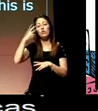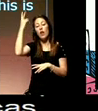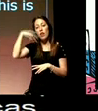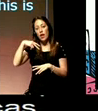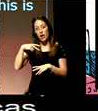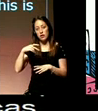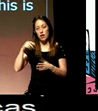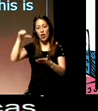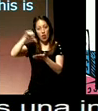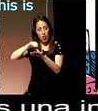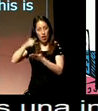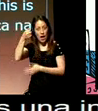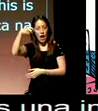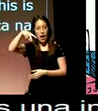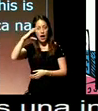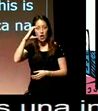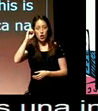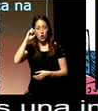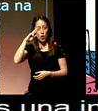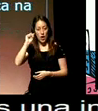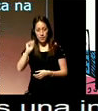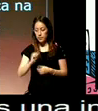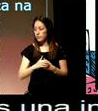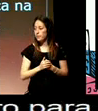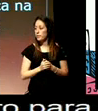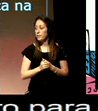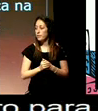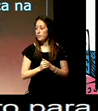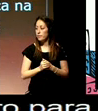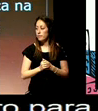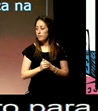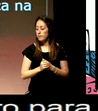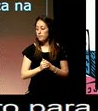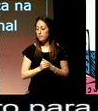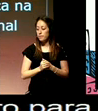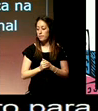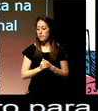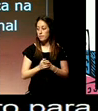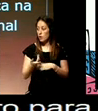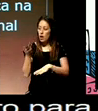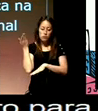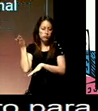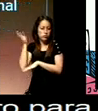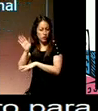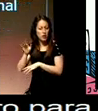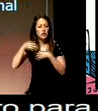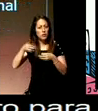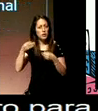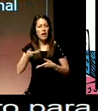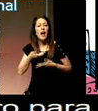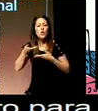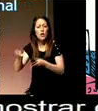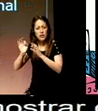road provided with special education aids, information in Braille and black, and a walking assistant